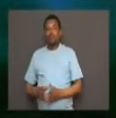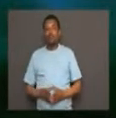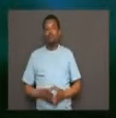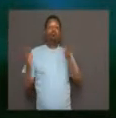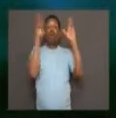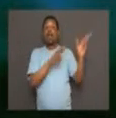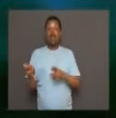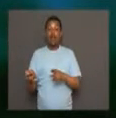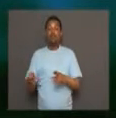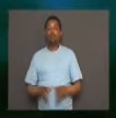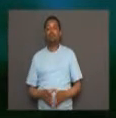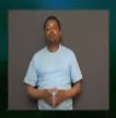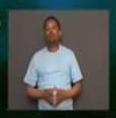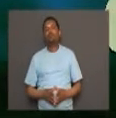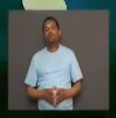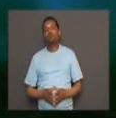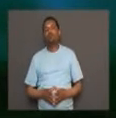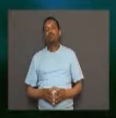Students, let's get ready.